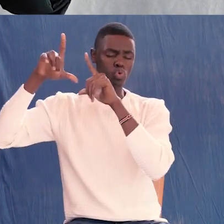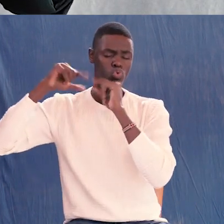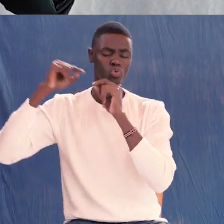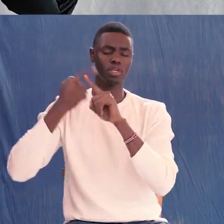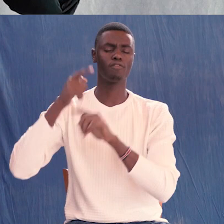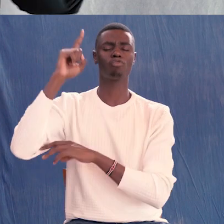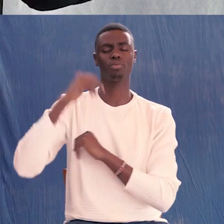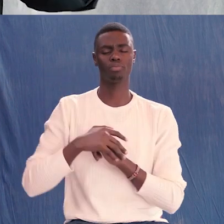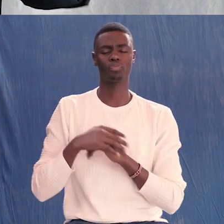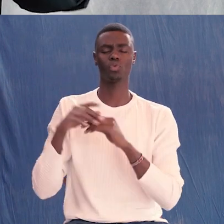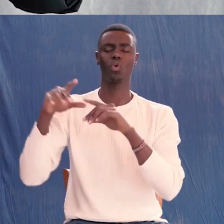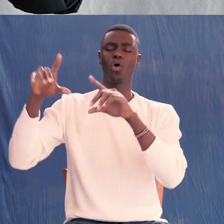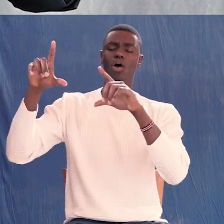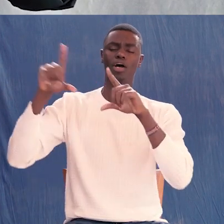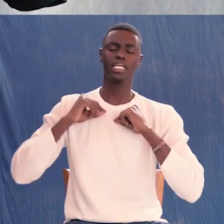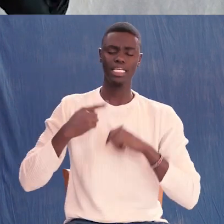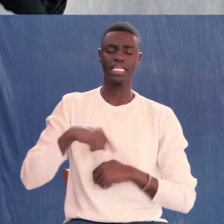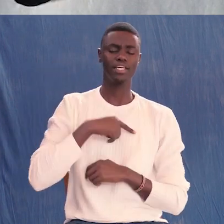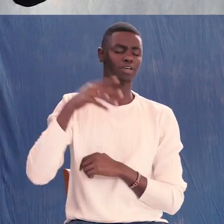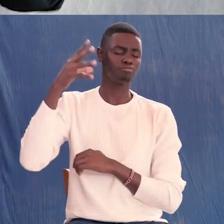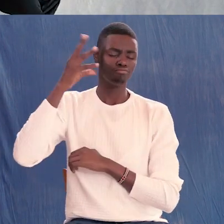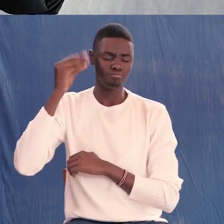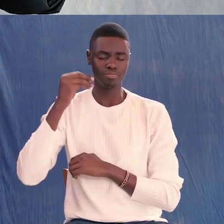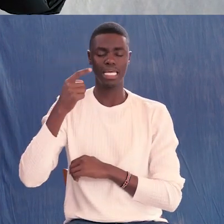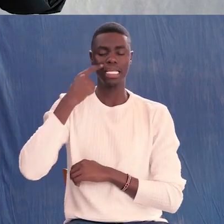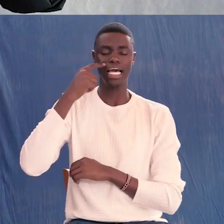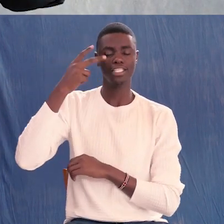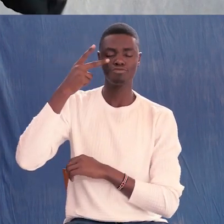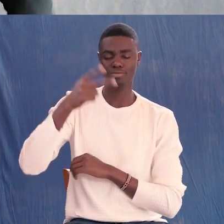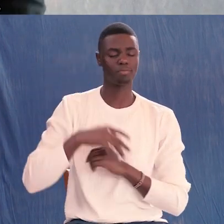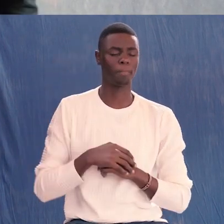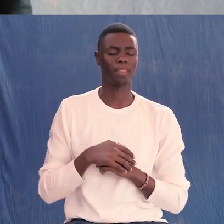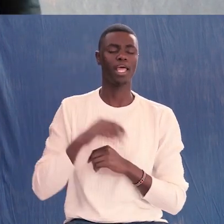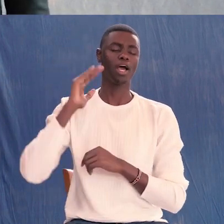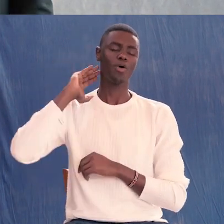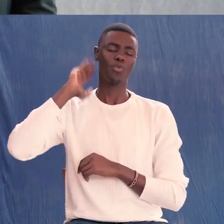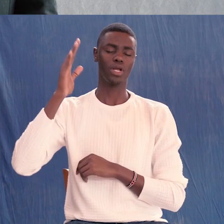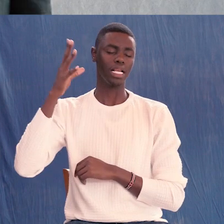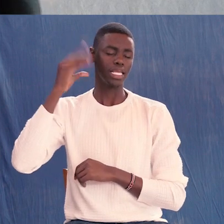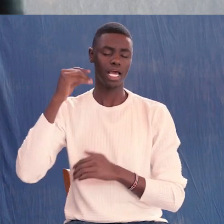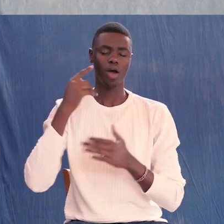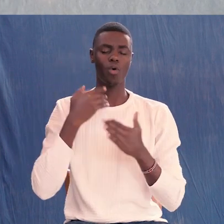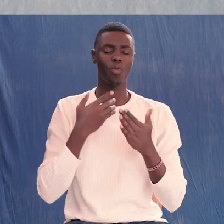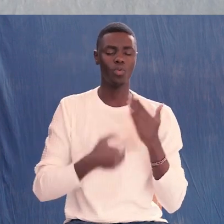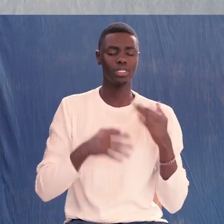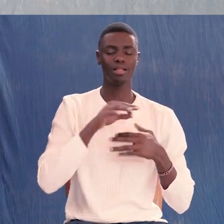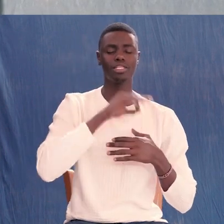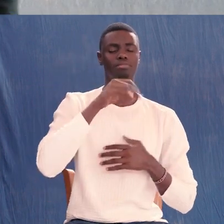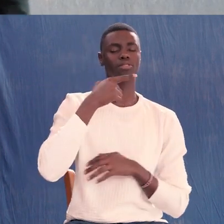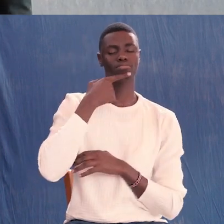And so would you give us ears to hear and eyes to see that we might hear what the Spirit is saying